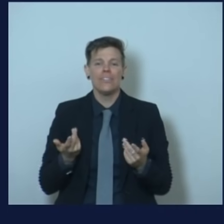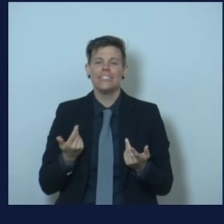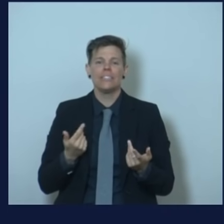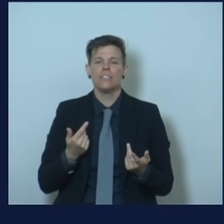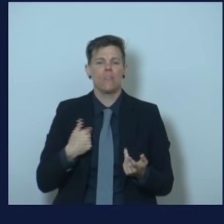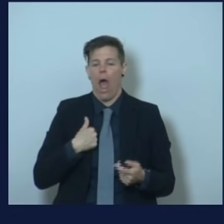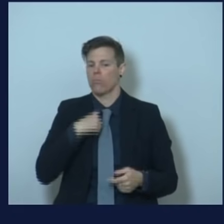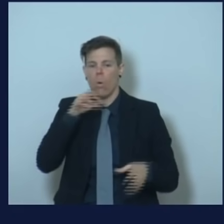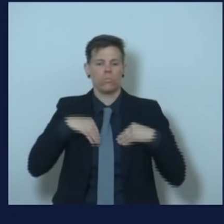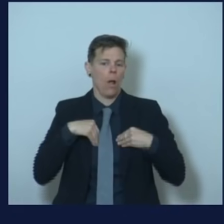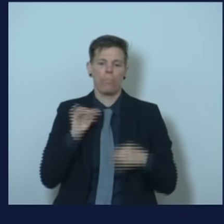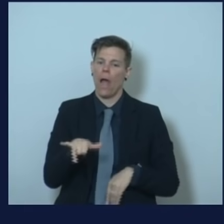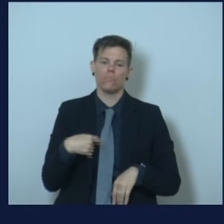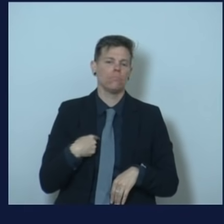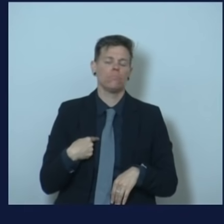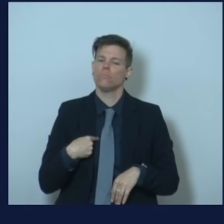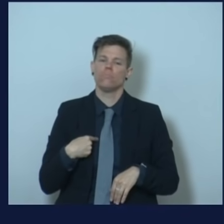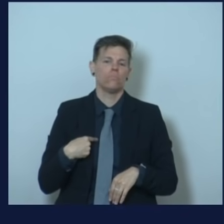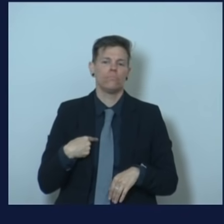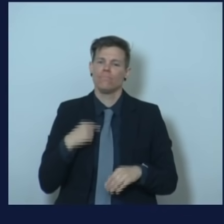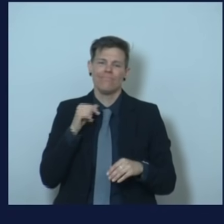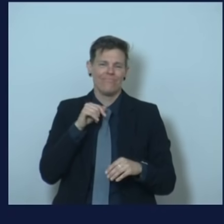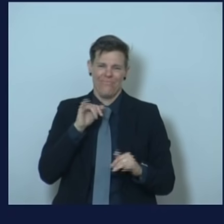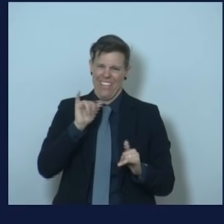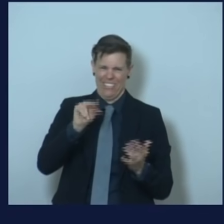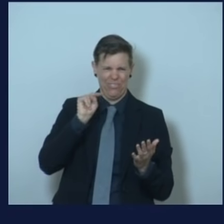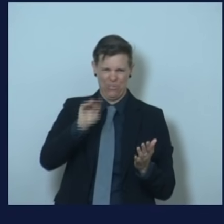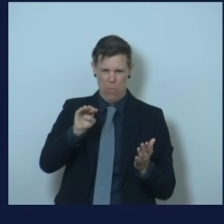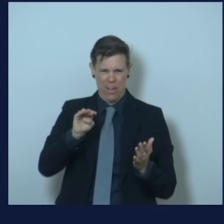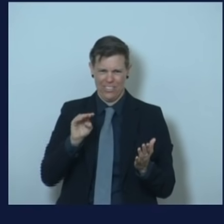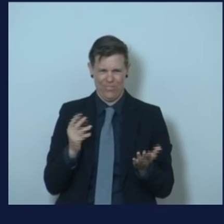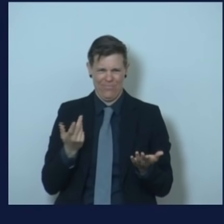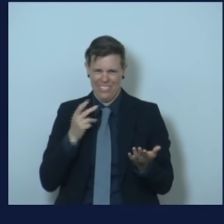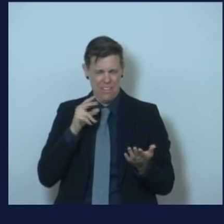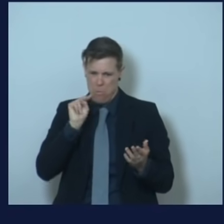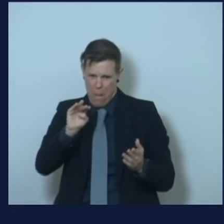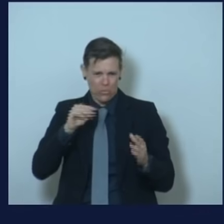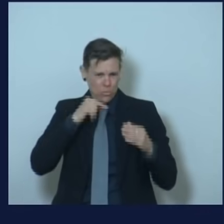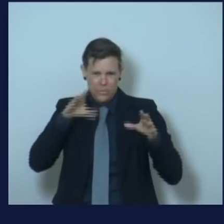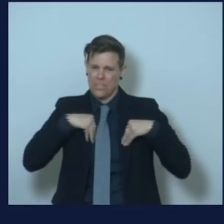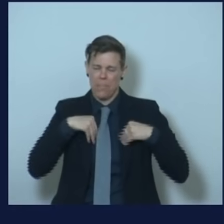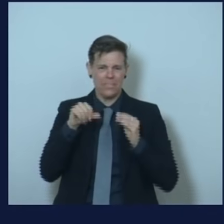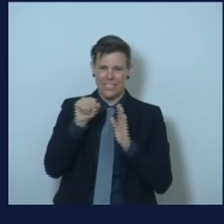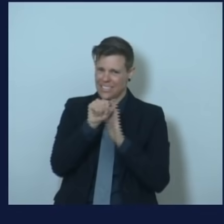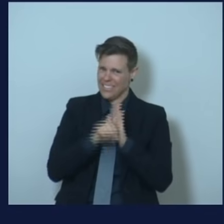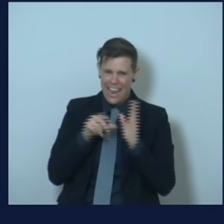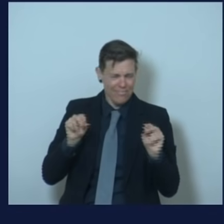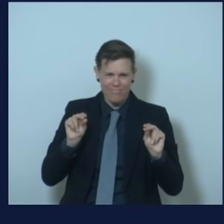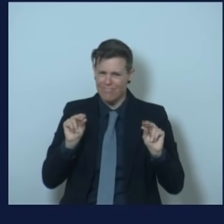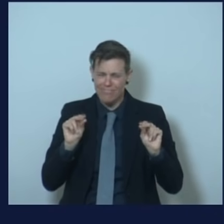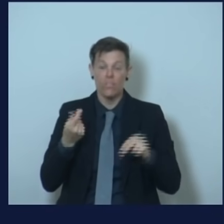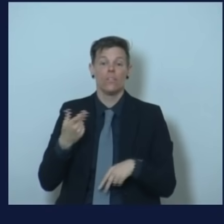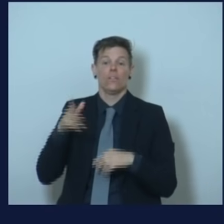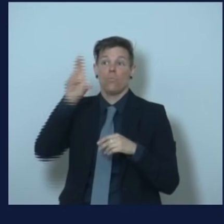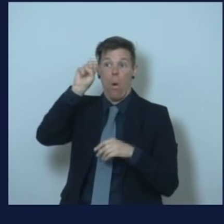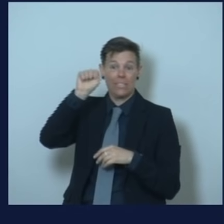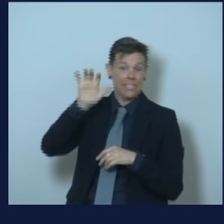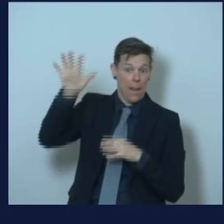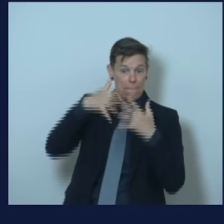It's unacceptable in New Mexico, it's unacceptable in the country, and it's unacceptable in the world. We have the ability